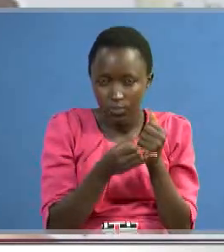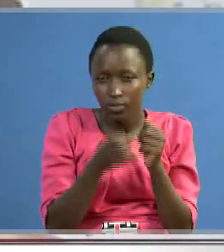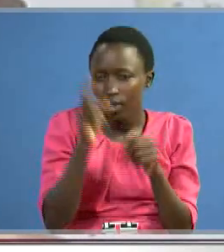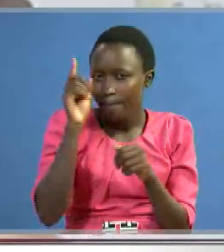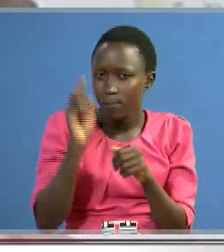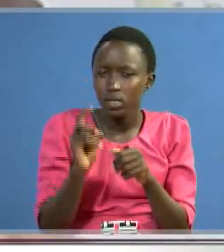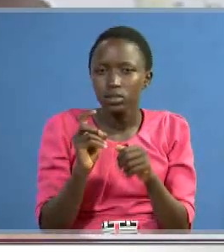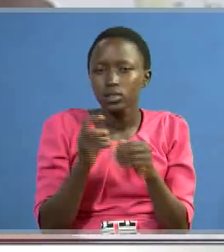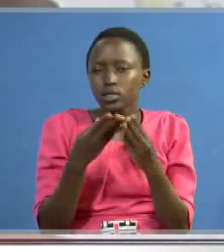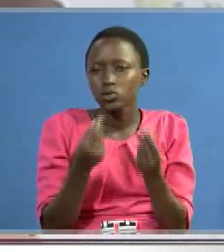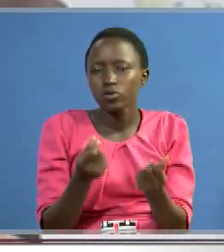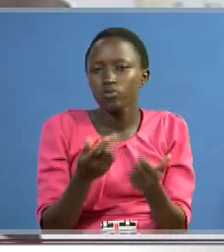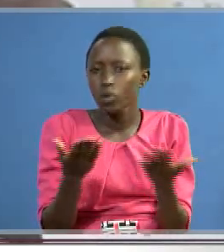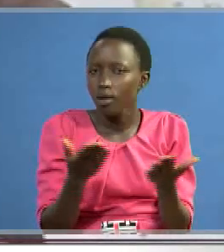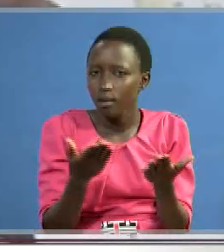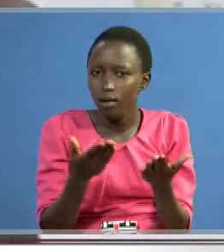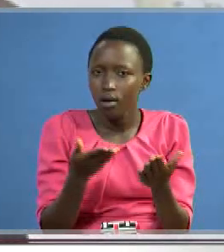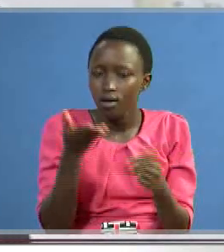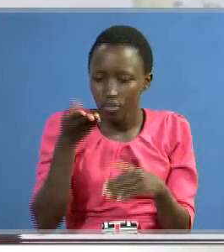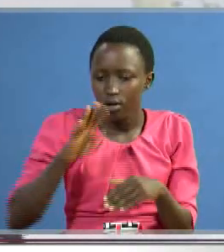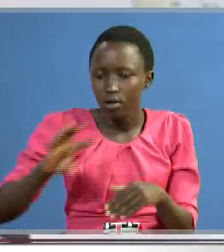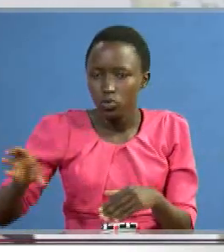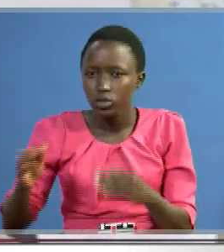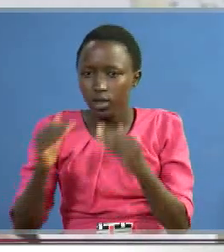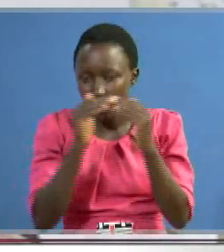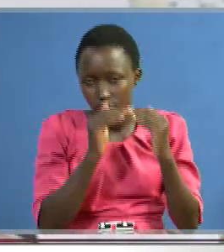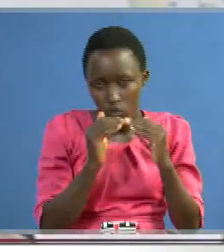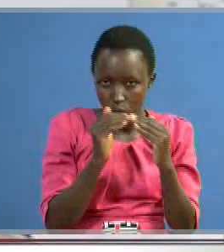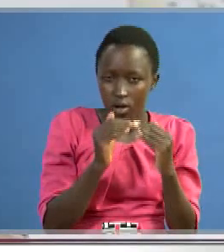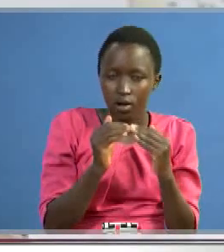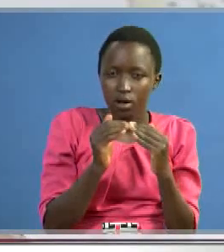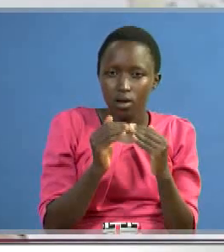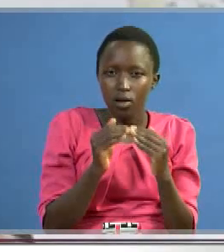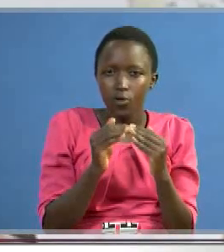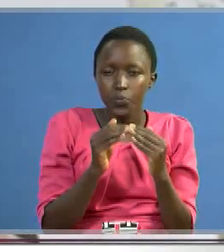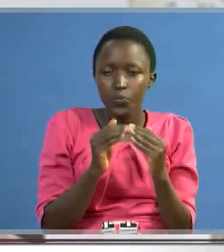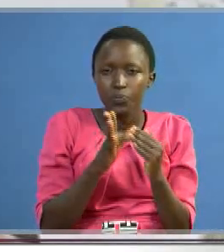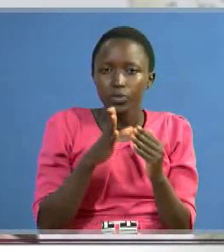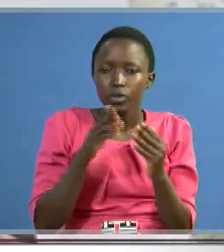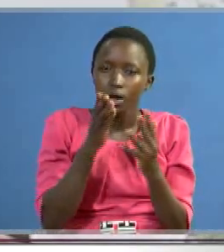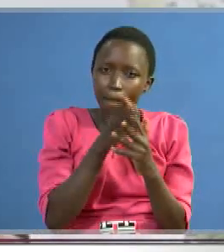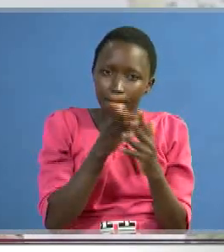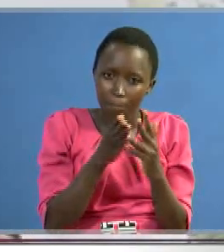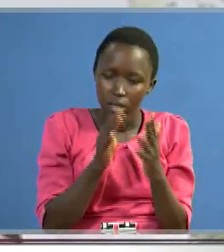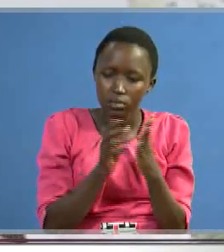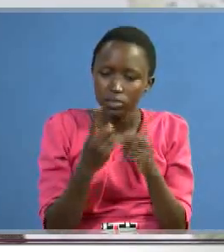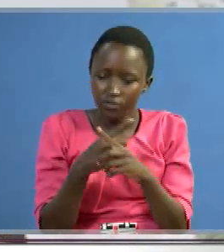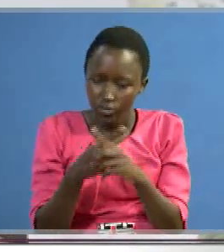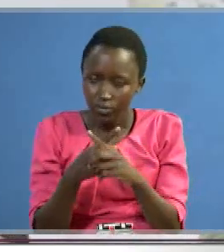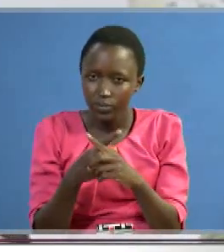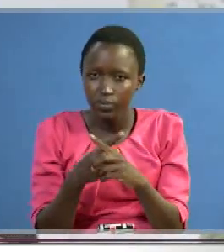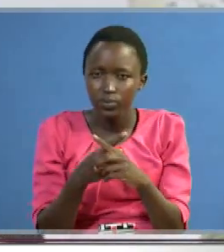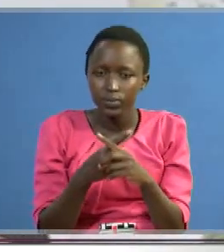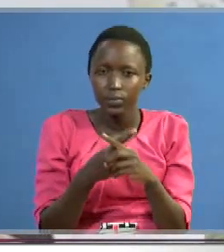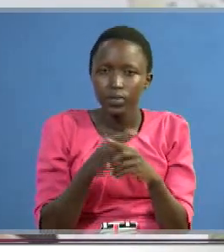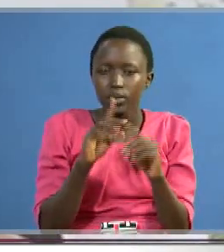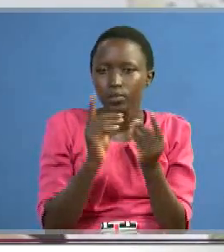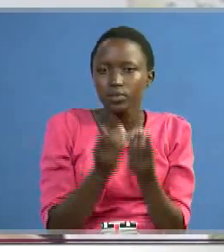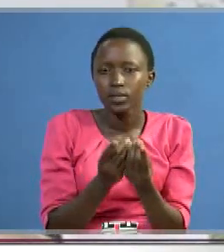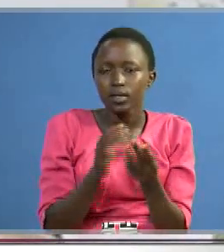sorted out within the account level account level among the various agencies